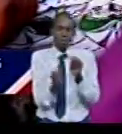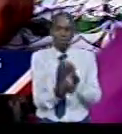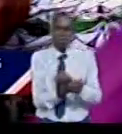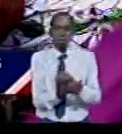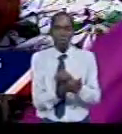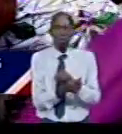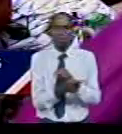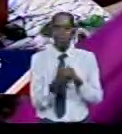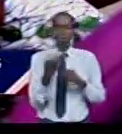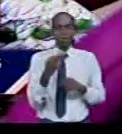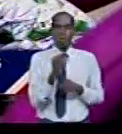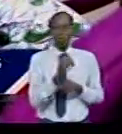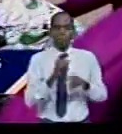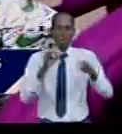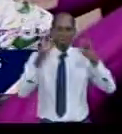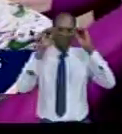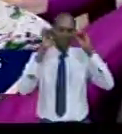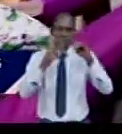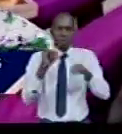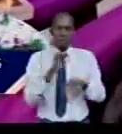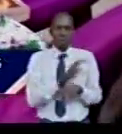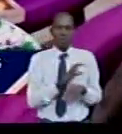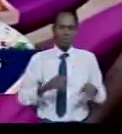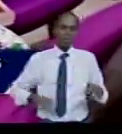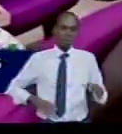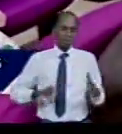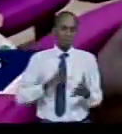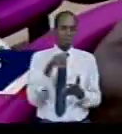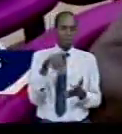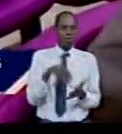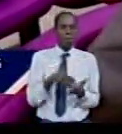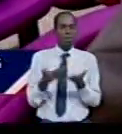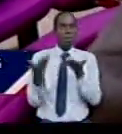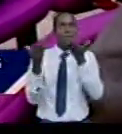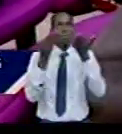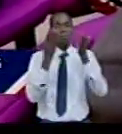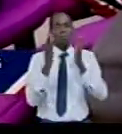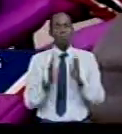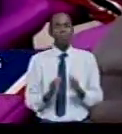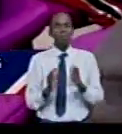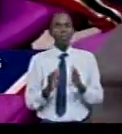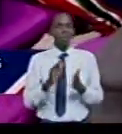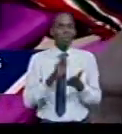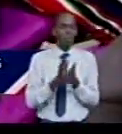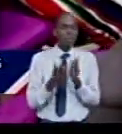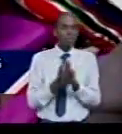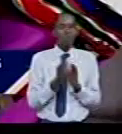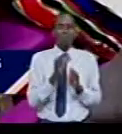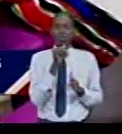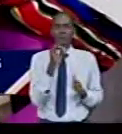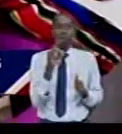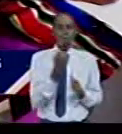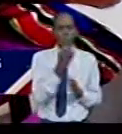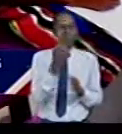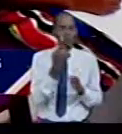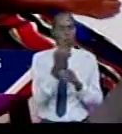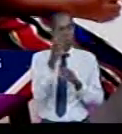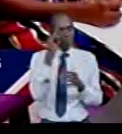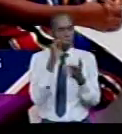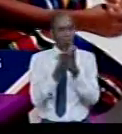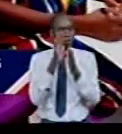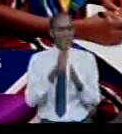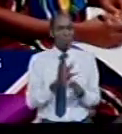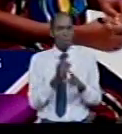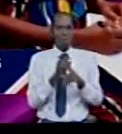a teaching Christ-centered servant. He became not only saved, called to